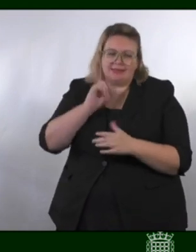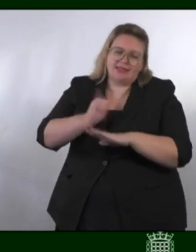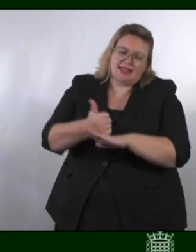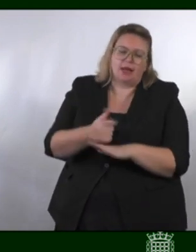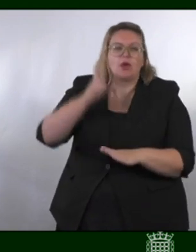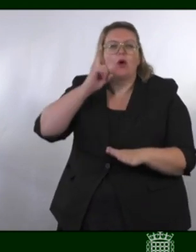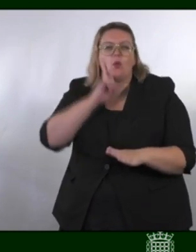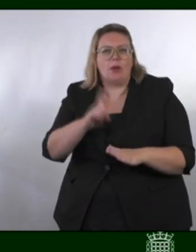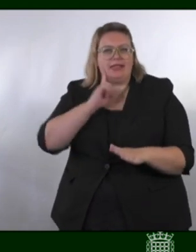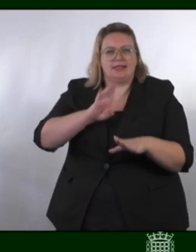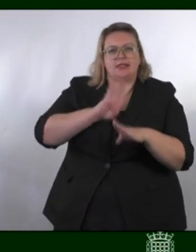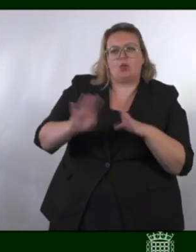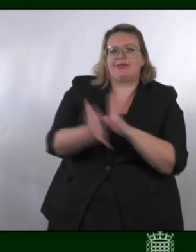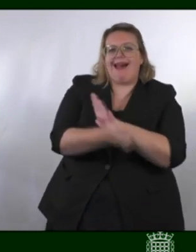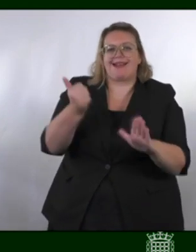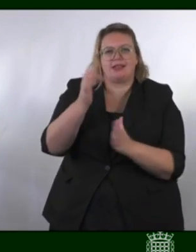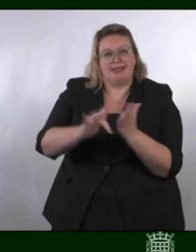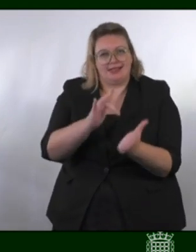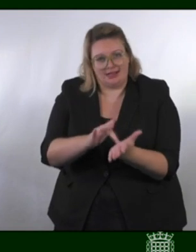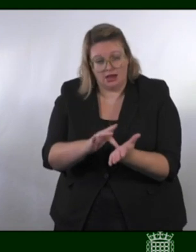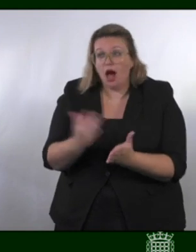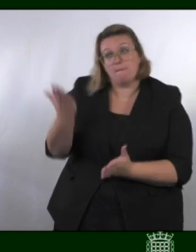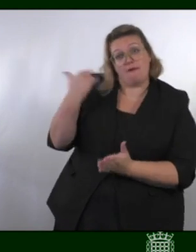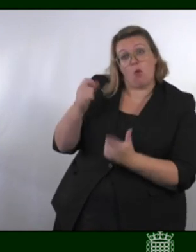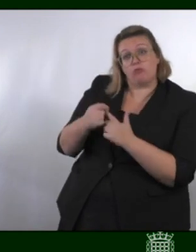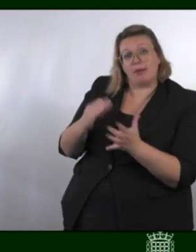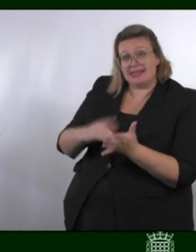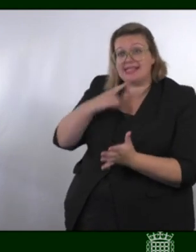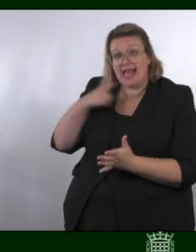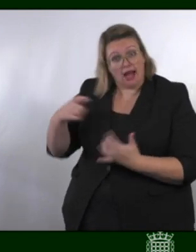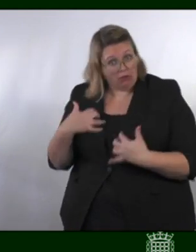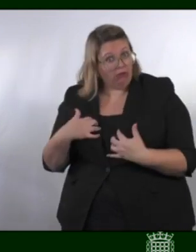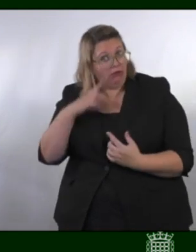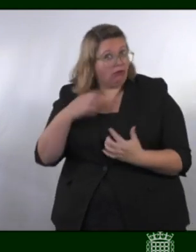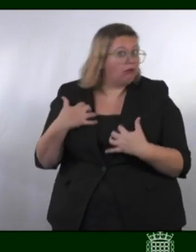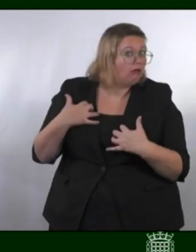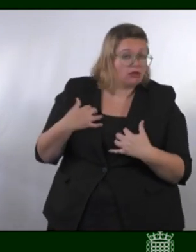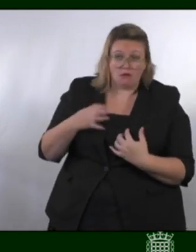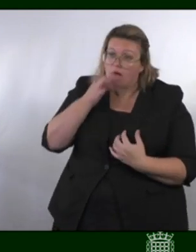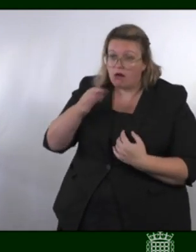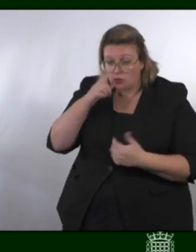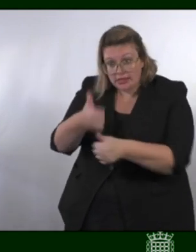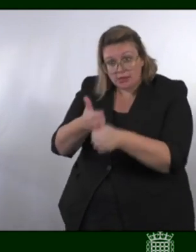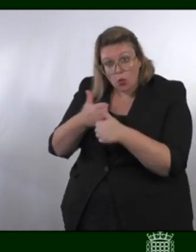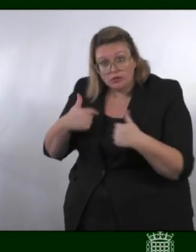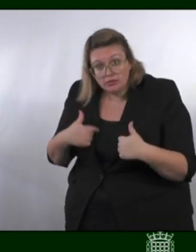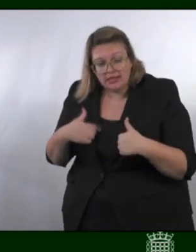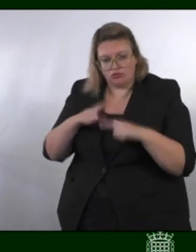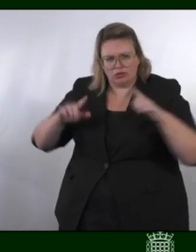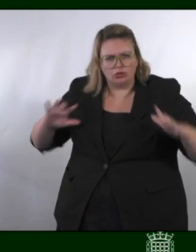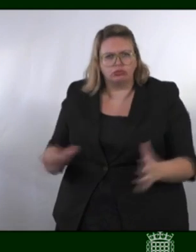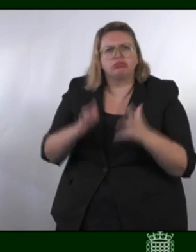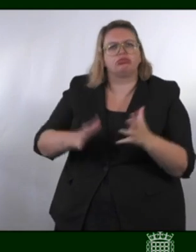£70 million project that he has previously expressed enthusiasm for, and help build female grassroots sport